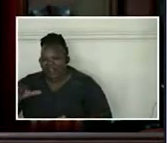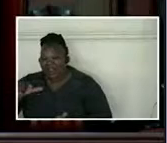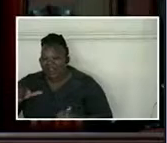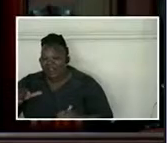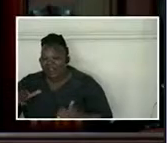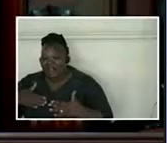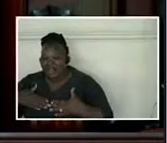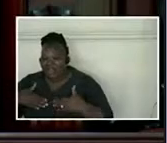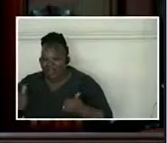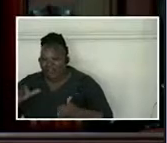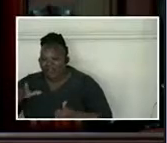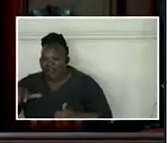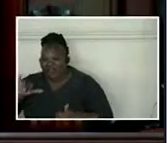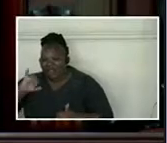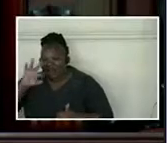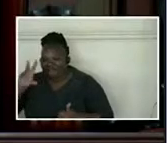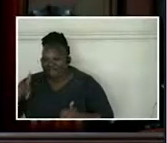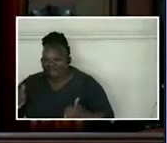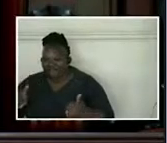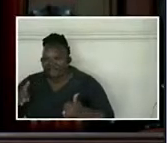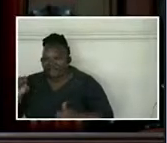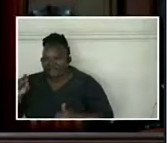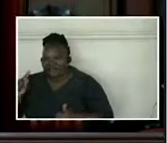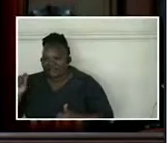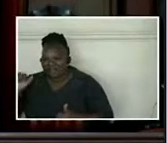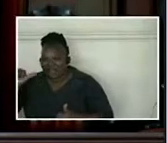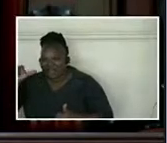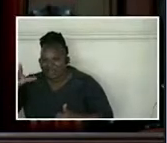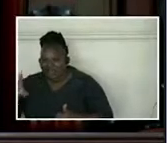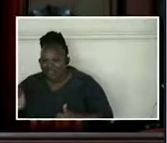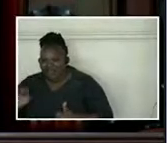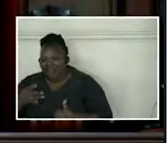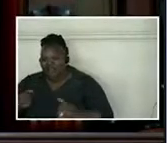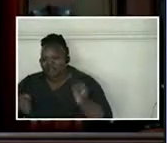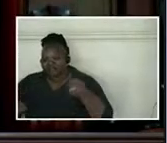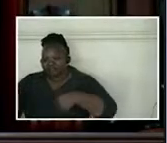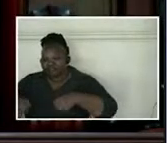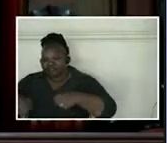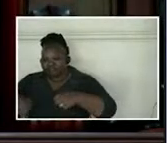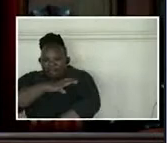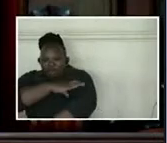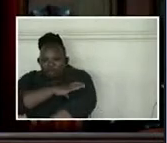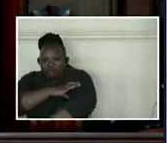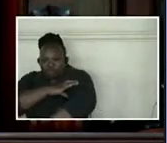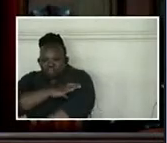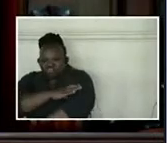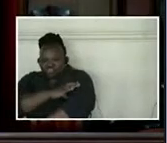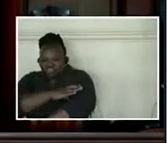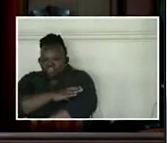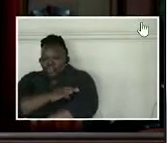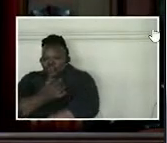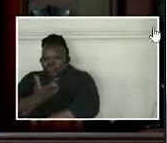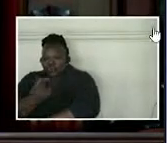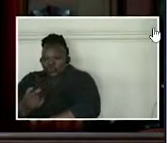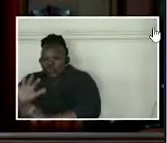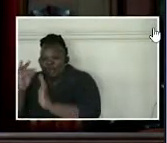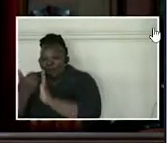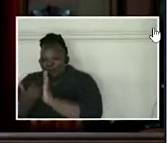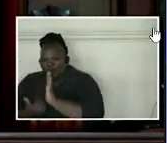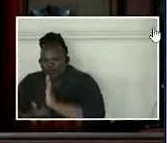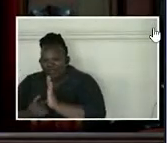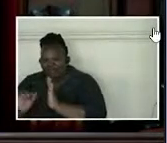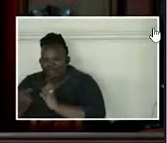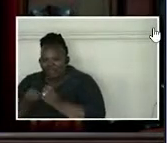programs consider employing lifestyle coaches and implementing the healthy lifestyle programs in all districts promote